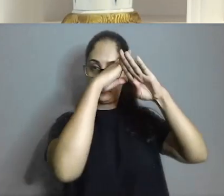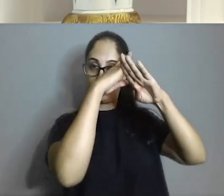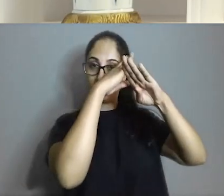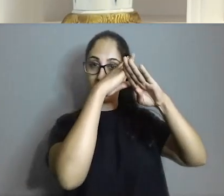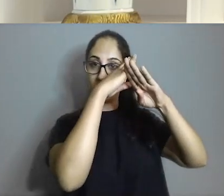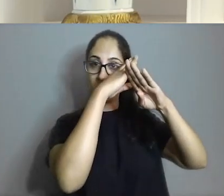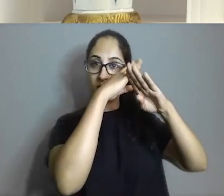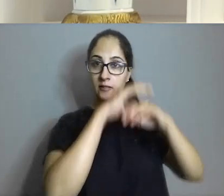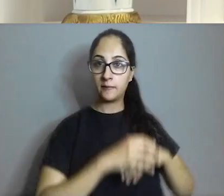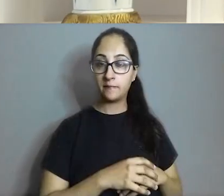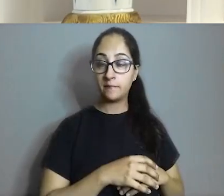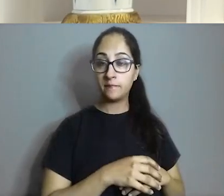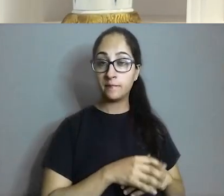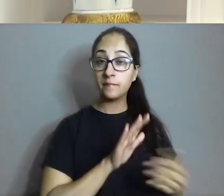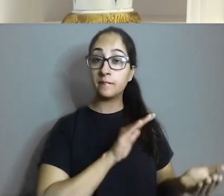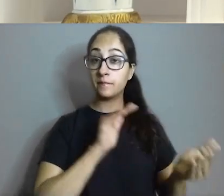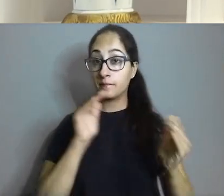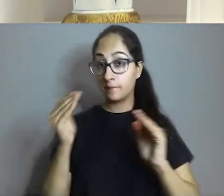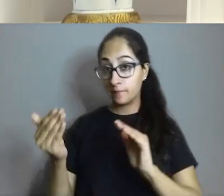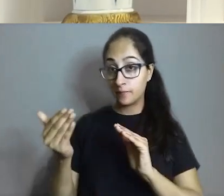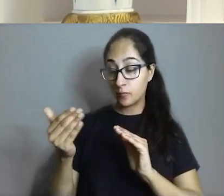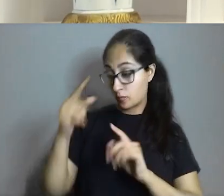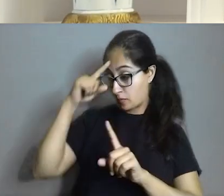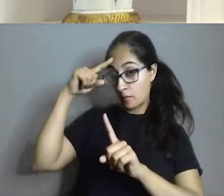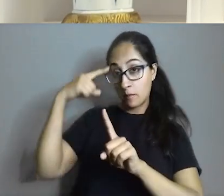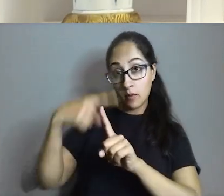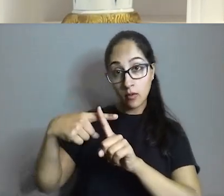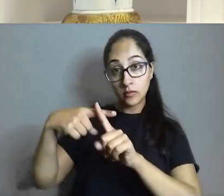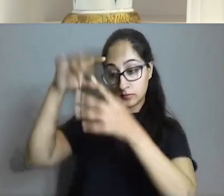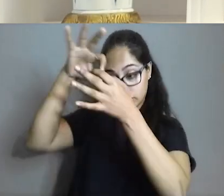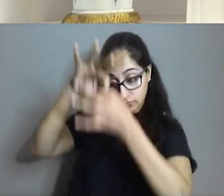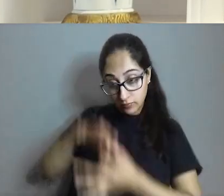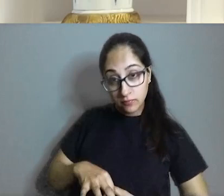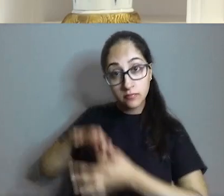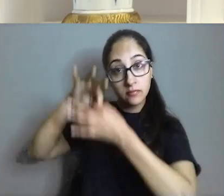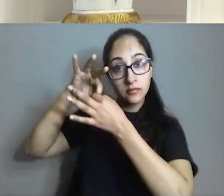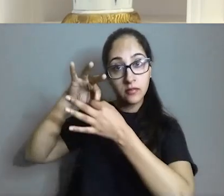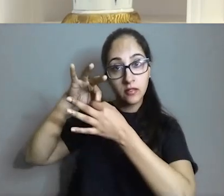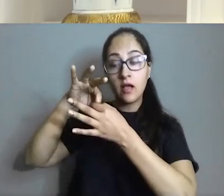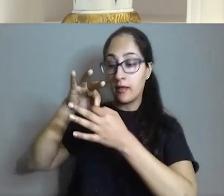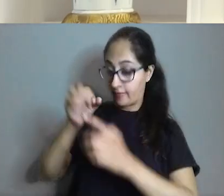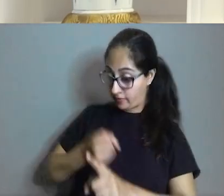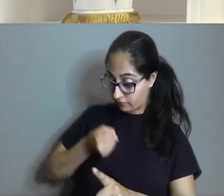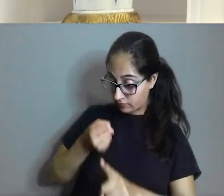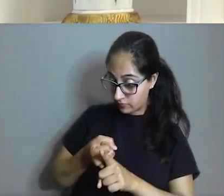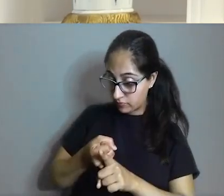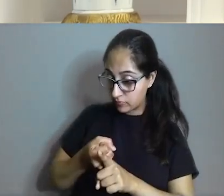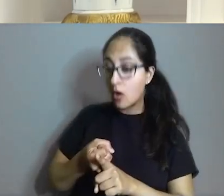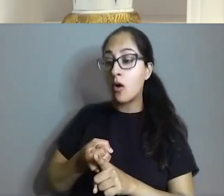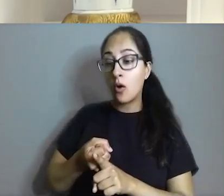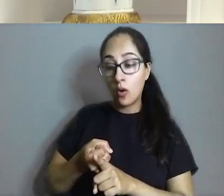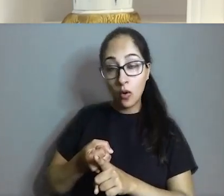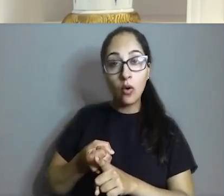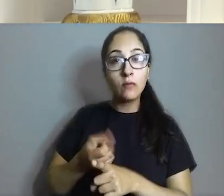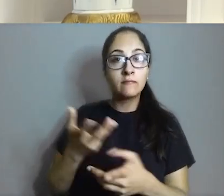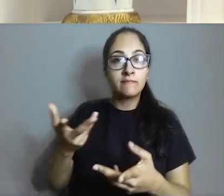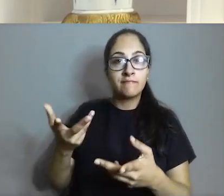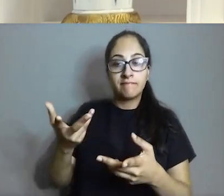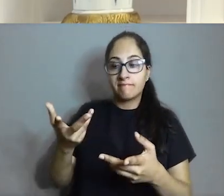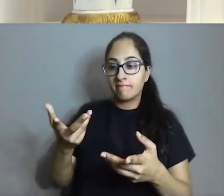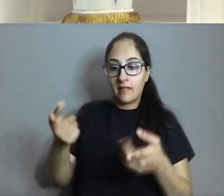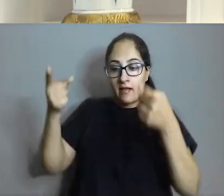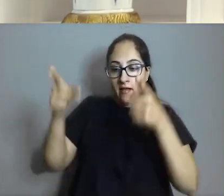lives. However, those who are mindful recognize that setbacks arise